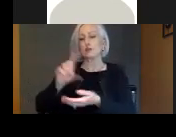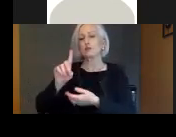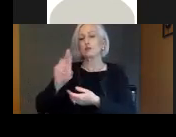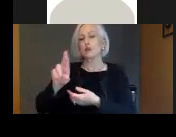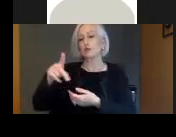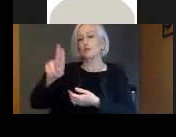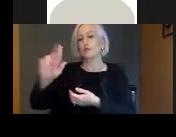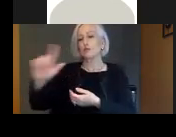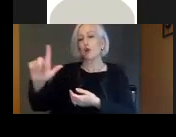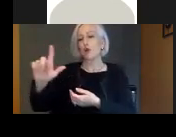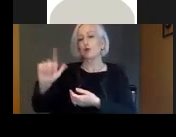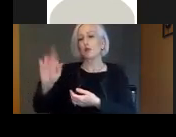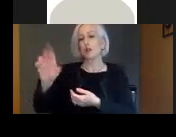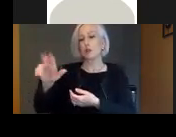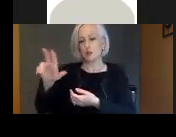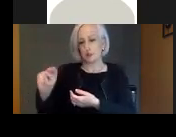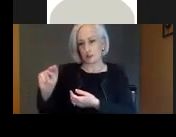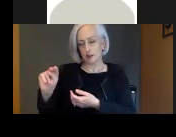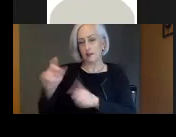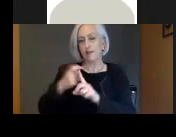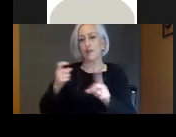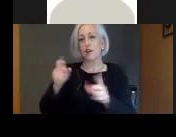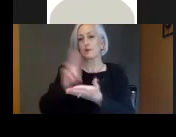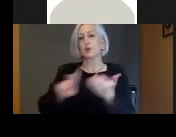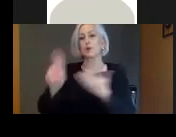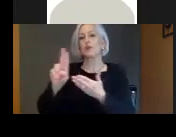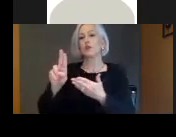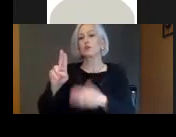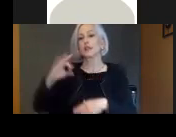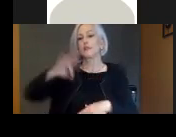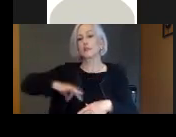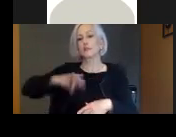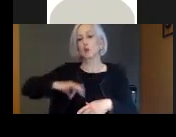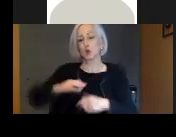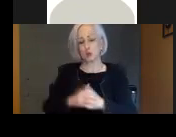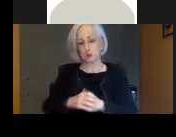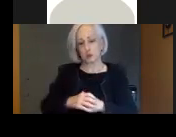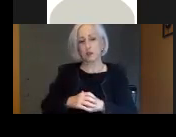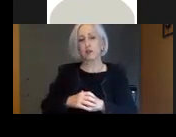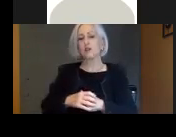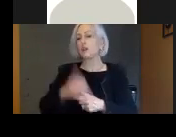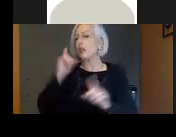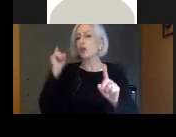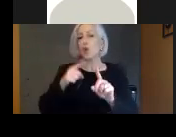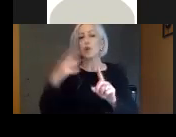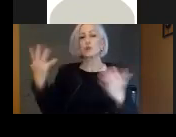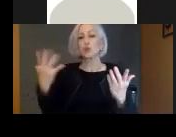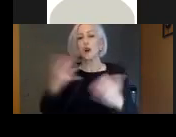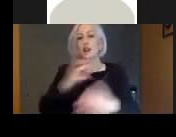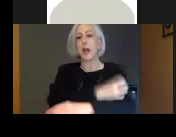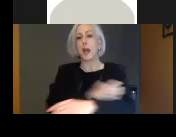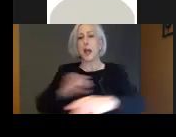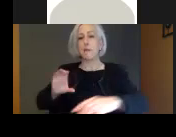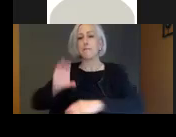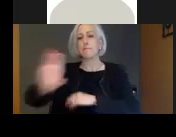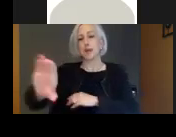of Pittsburgh. We talked about, and we'll talk about later, is you want to enable them and empower them and let them be the